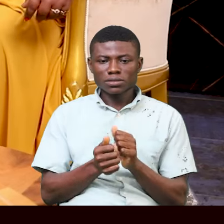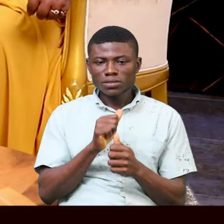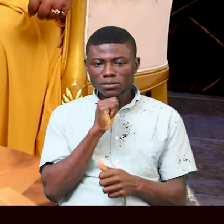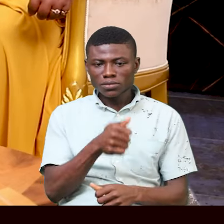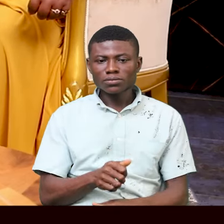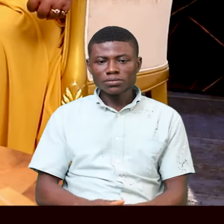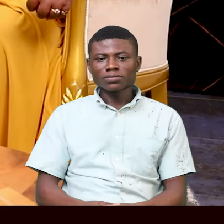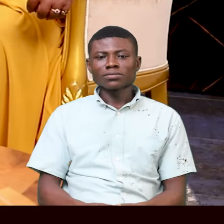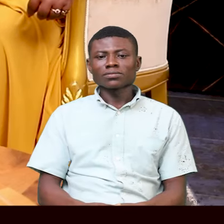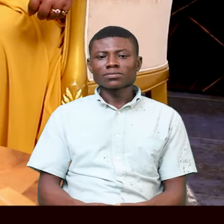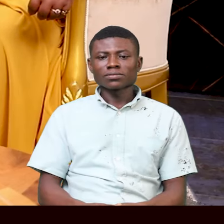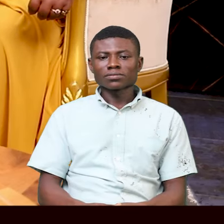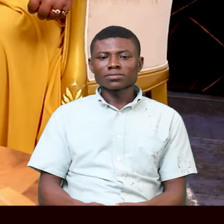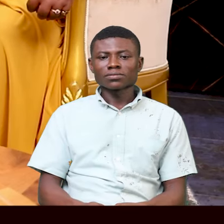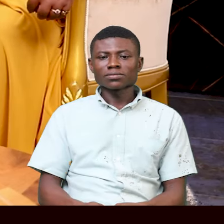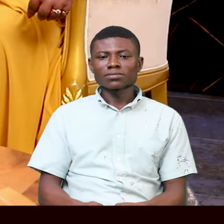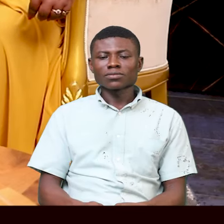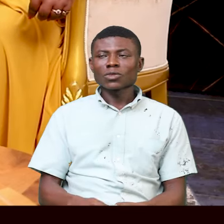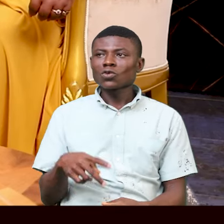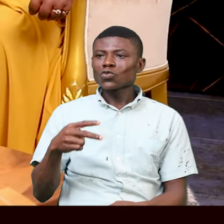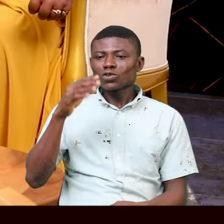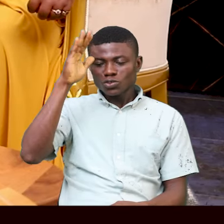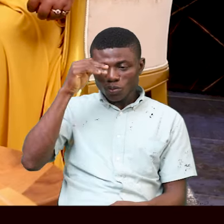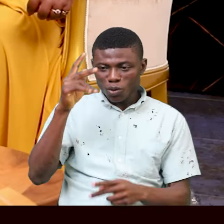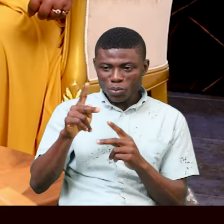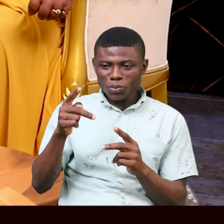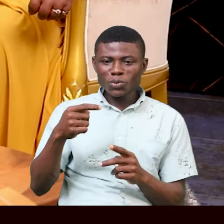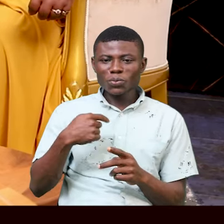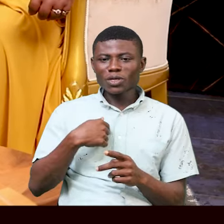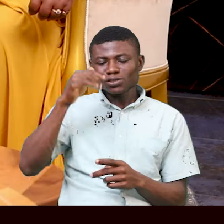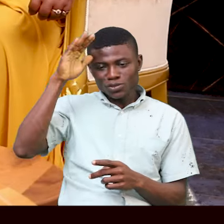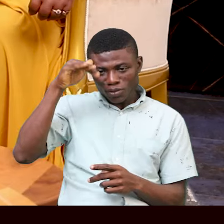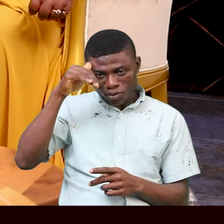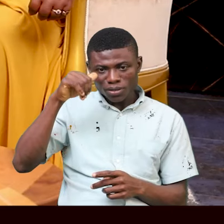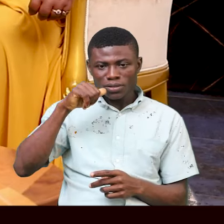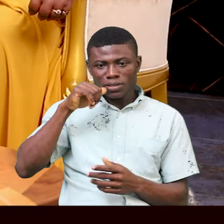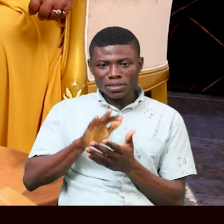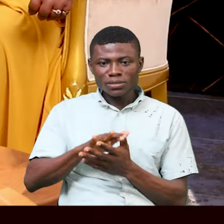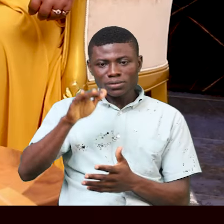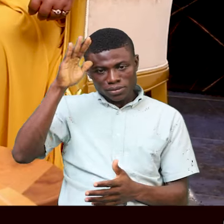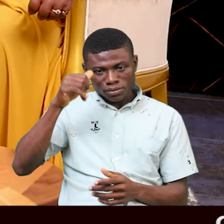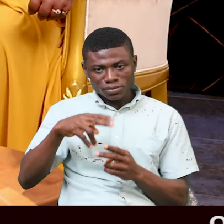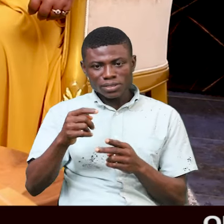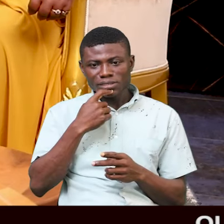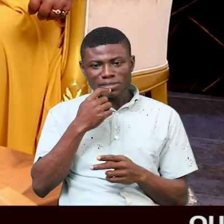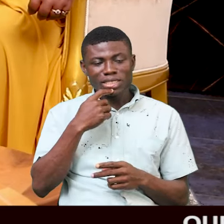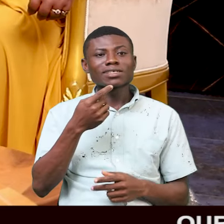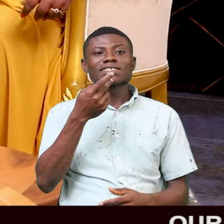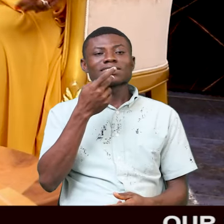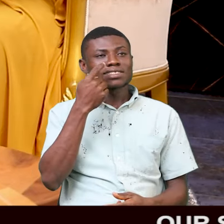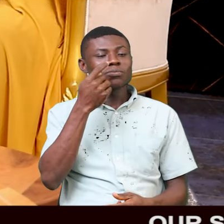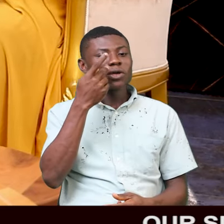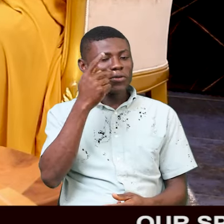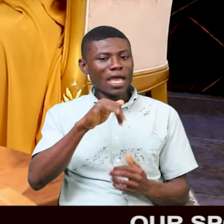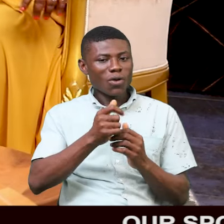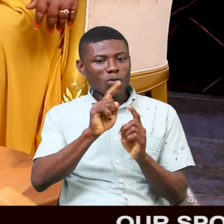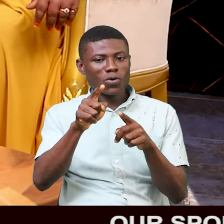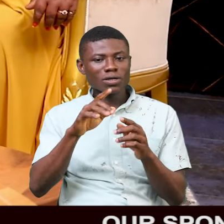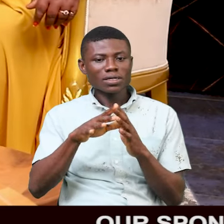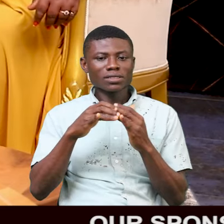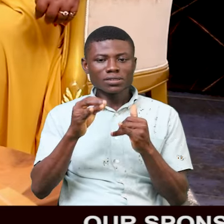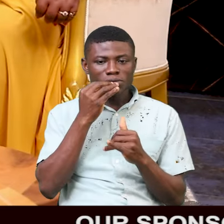so once sa. There are two stubborn people la omoisha. Me ti ni nyina fe. Pepe ne bese mbefie bebia obefa dia no. Ana fe waka fie